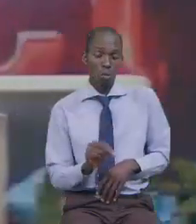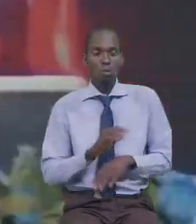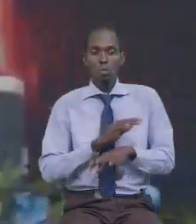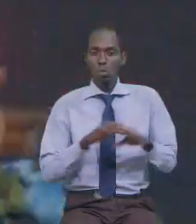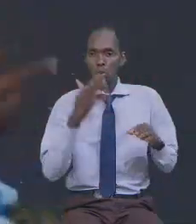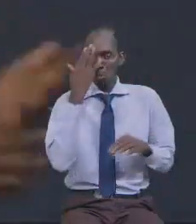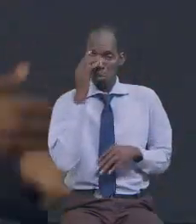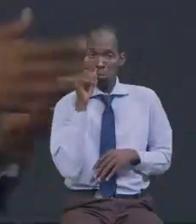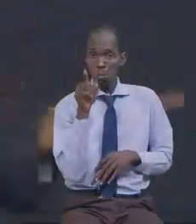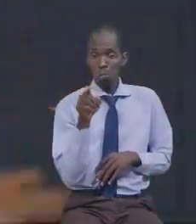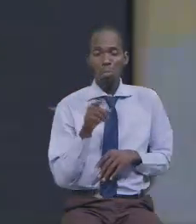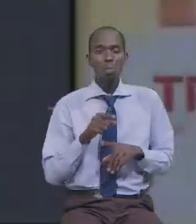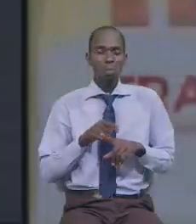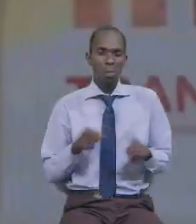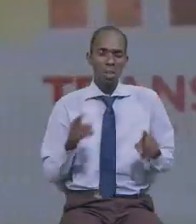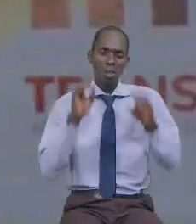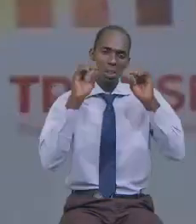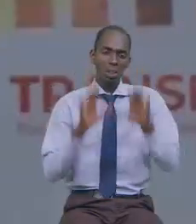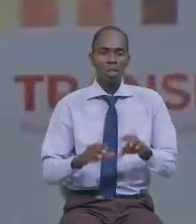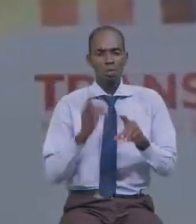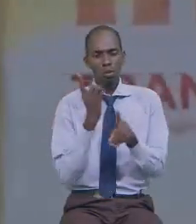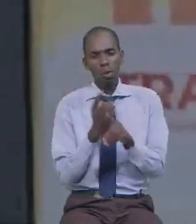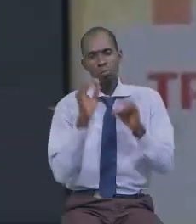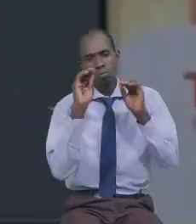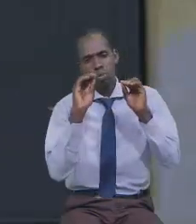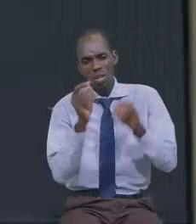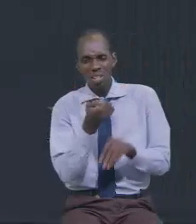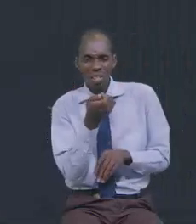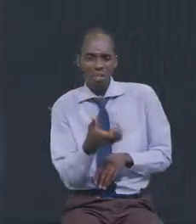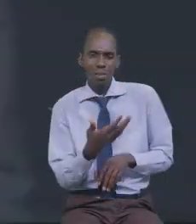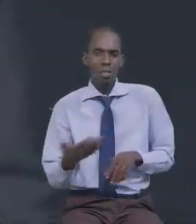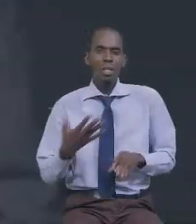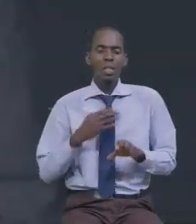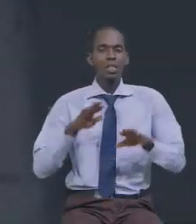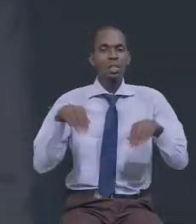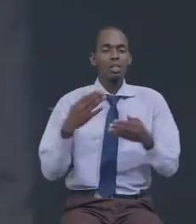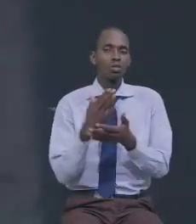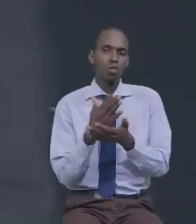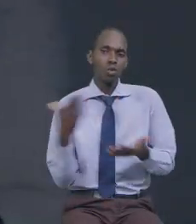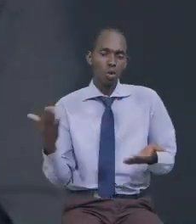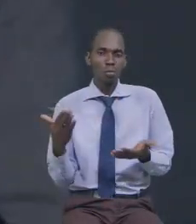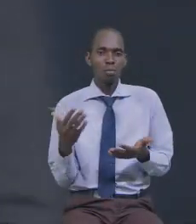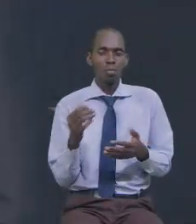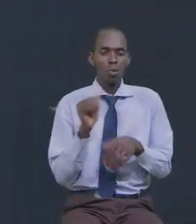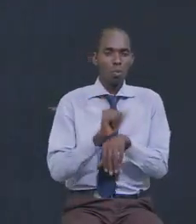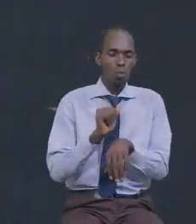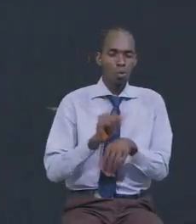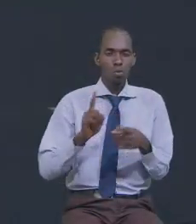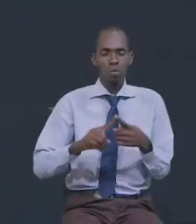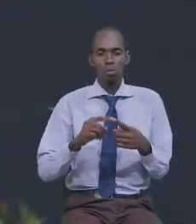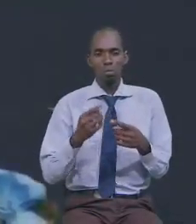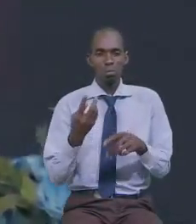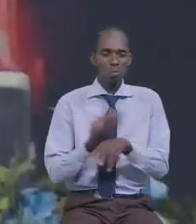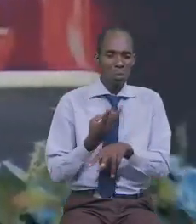so he taught us a little and gave us some, you know, psalms to solve.